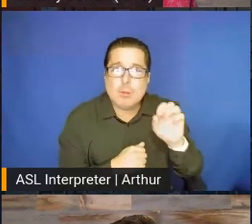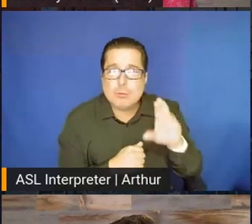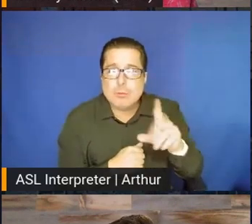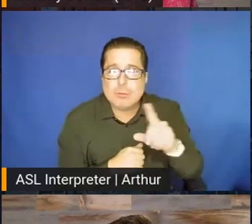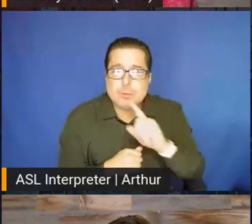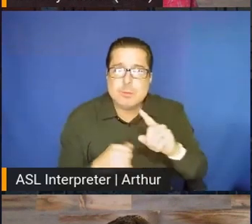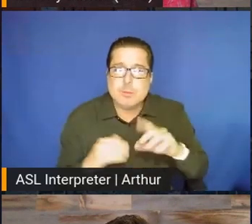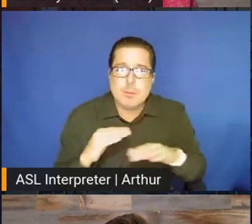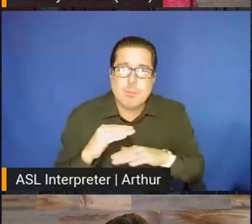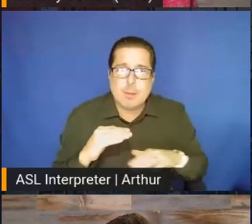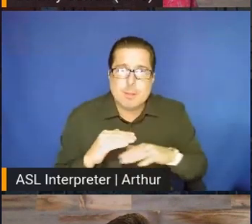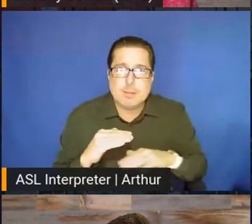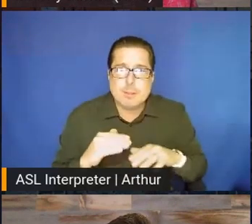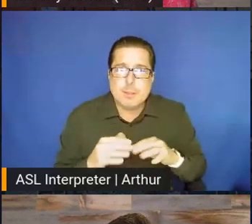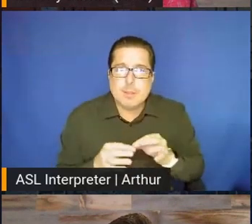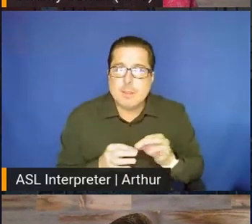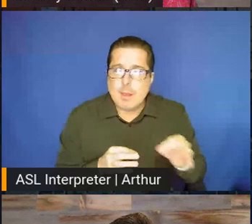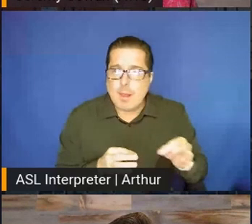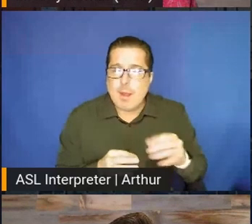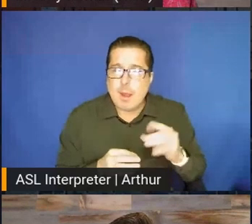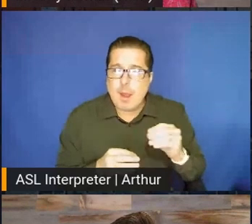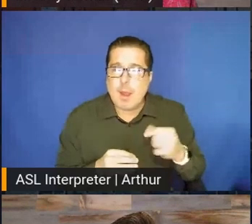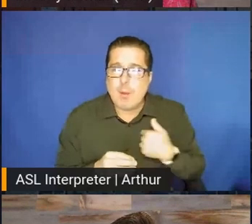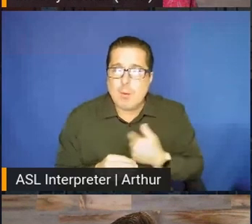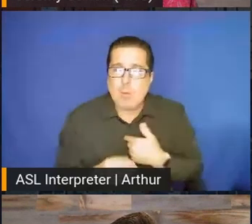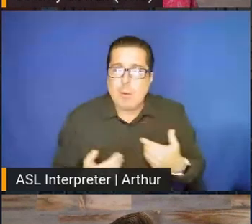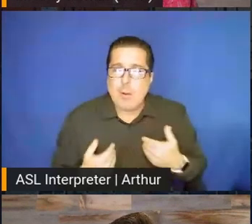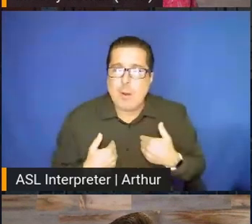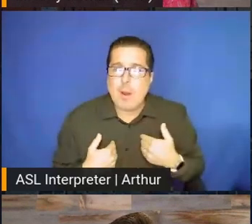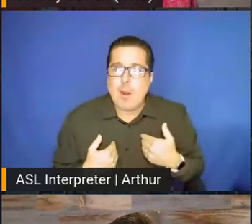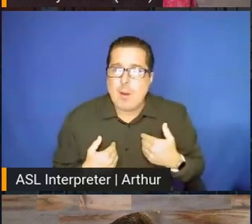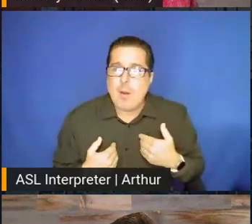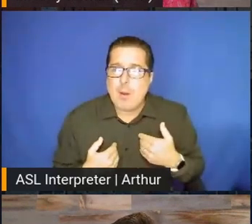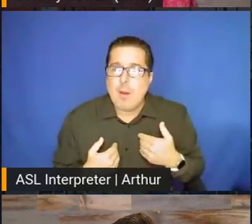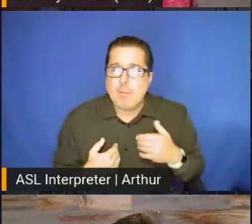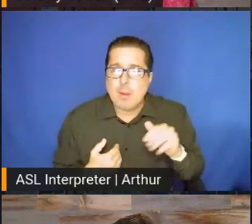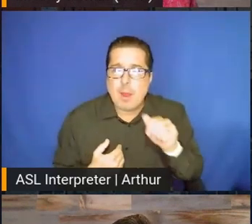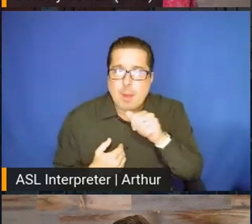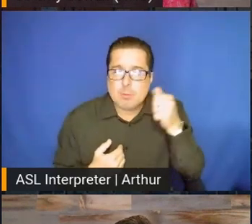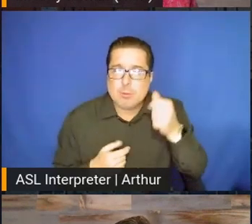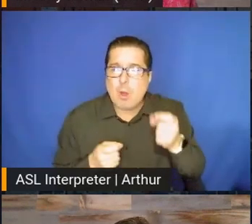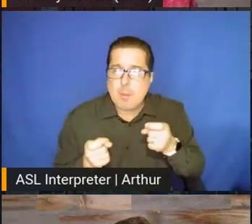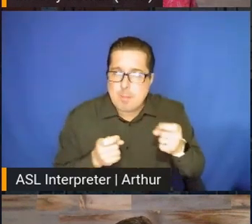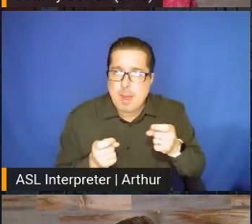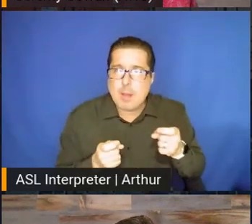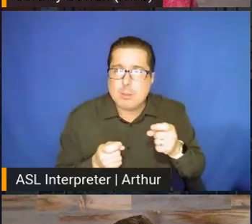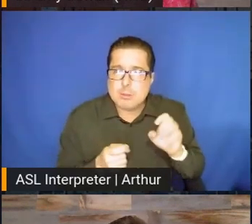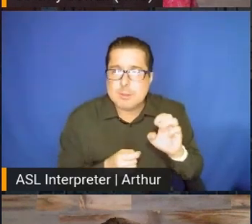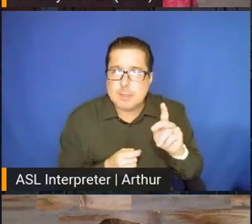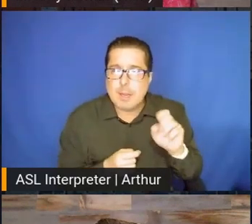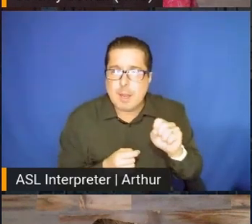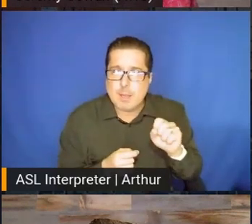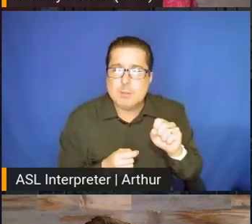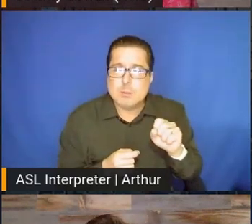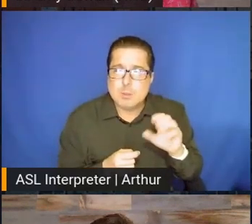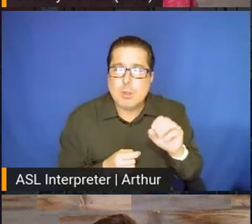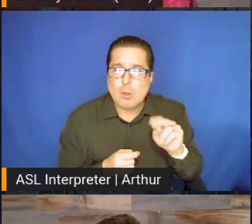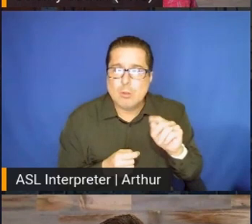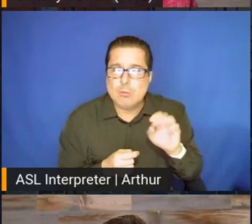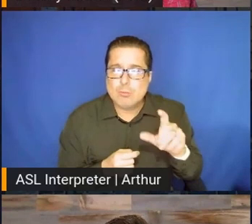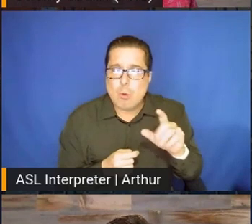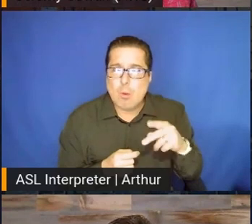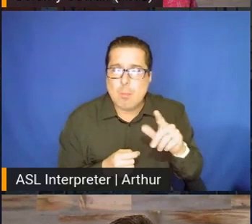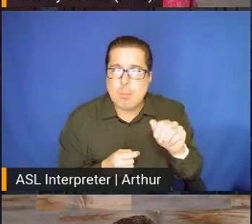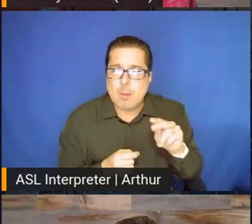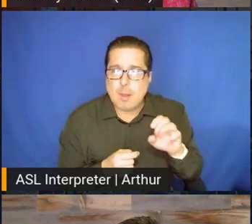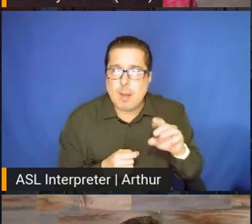basically it's a 3-layered, right? So we have the Amazon managed EKS control plane. And then there